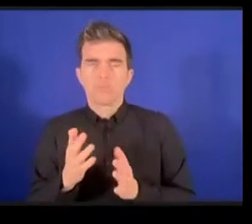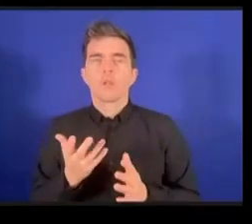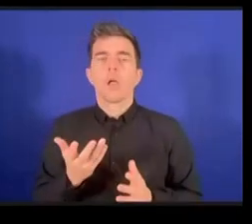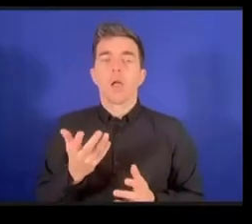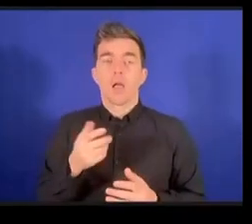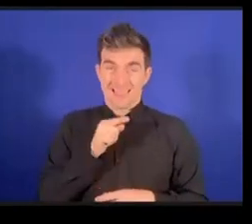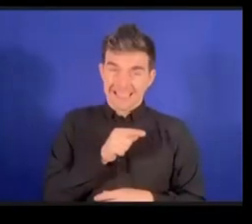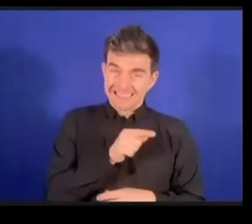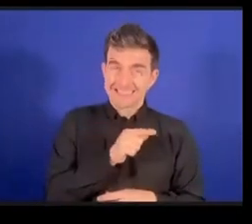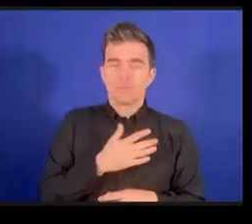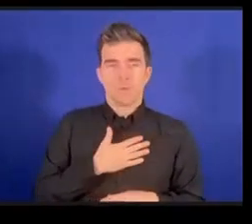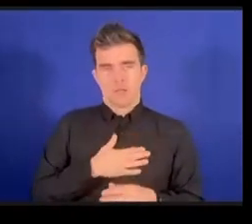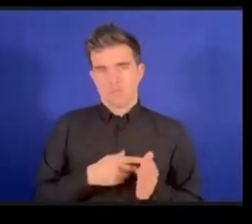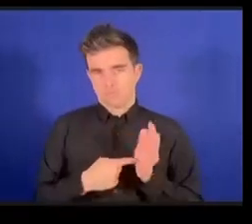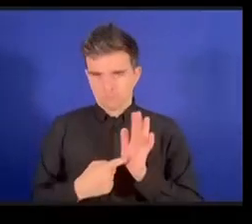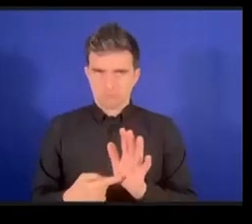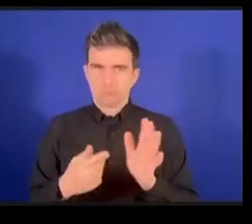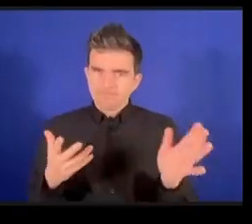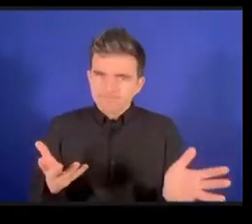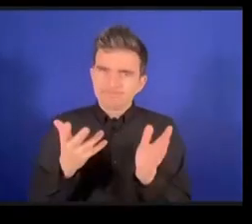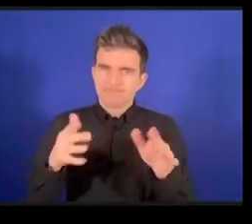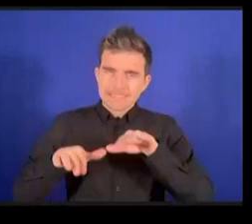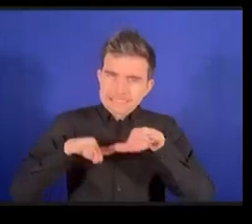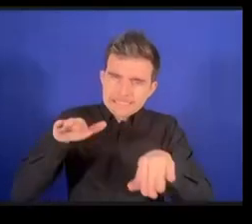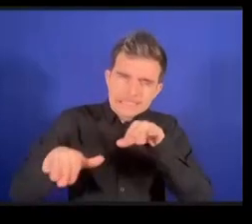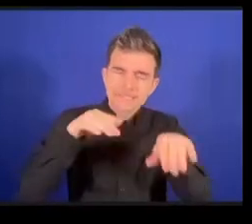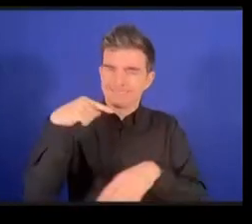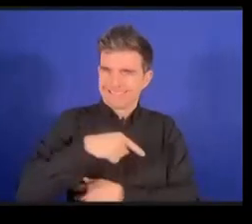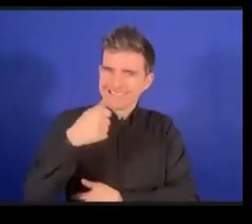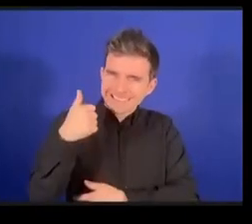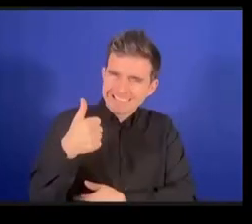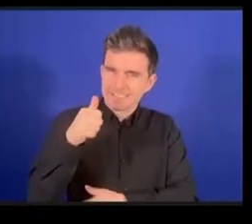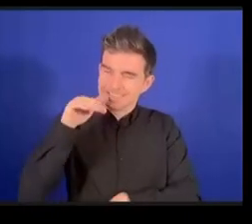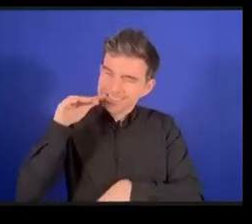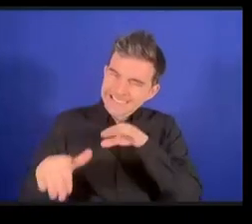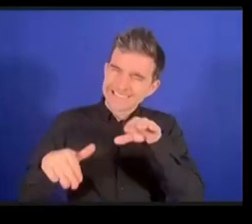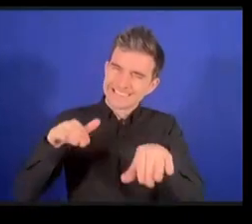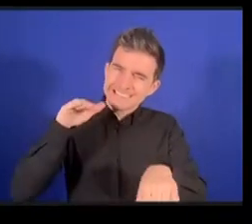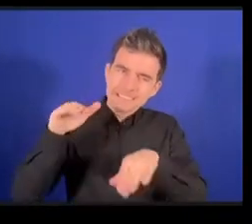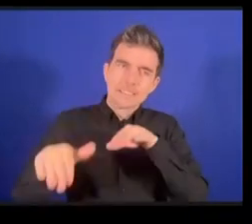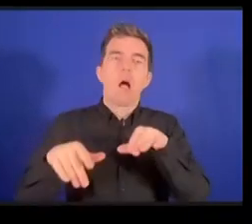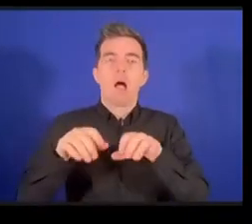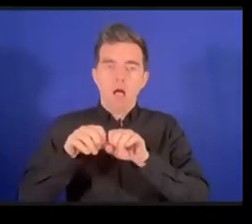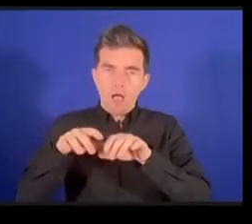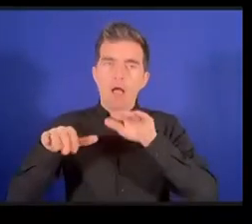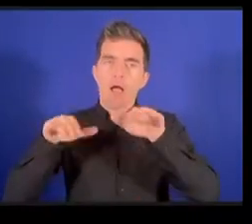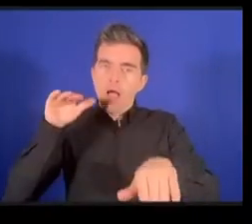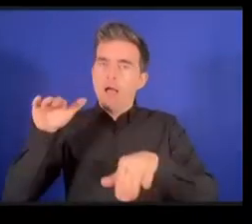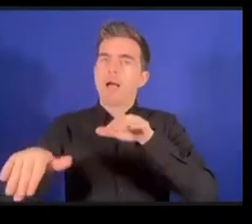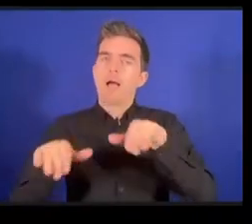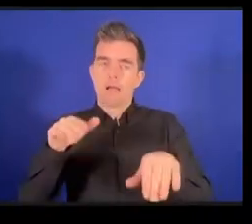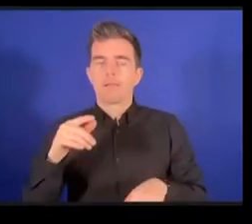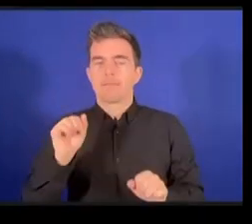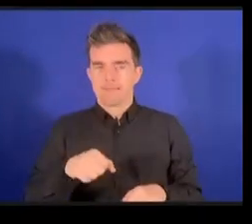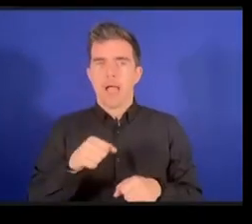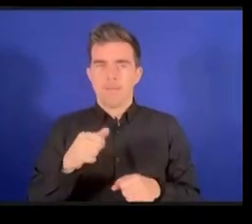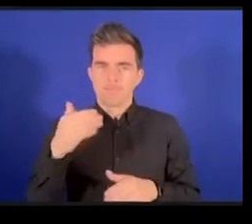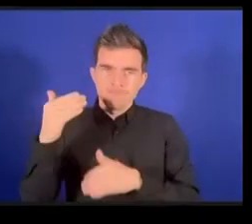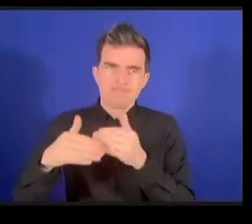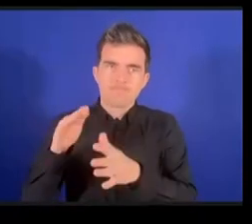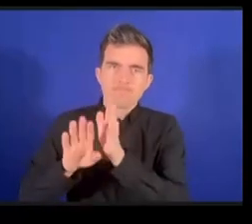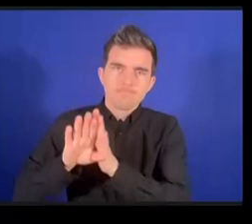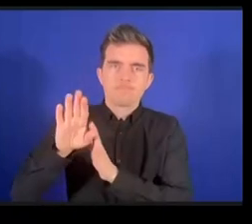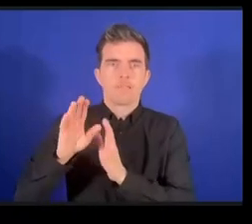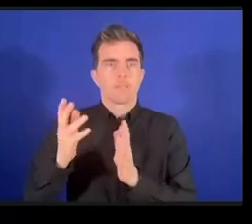adherence to standards so certainly it's it's a vital importance thank you